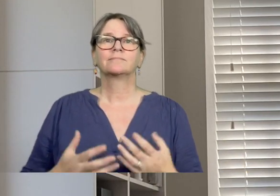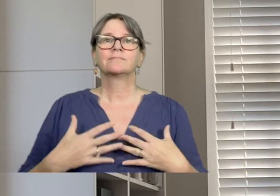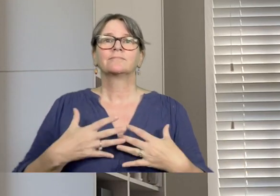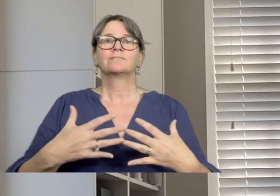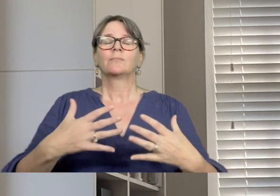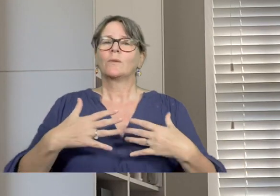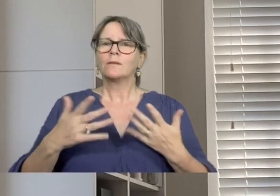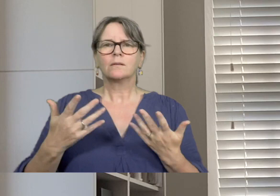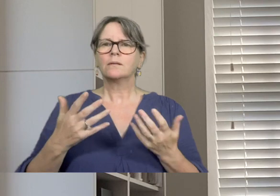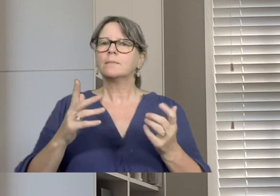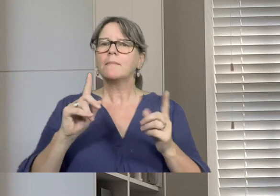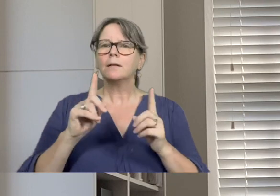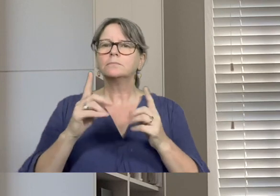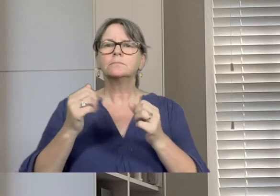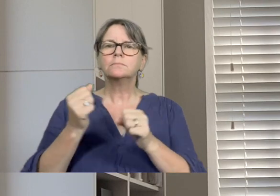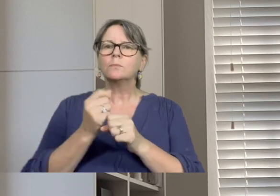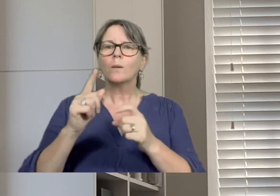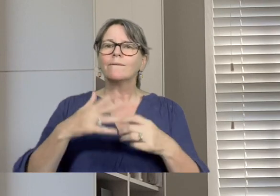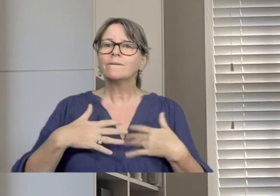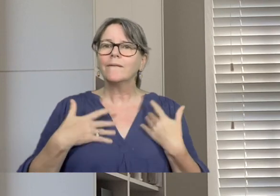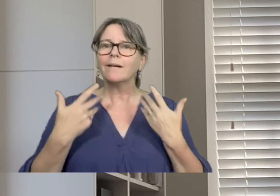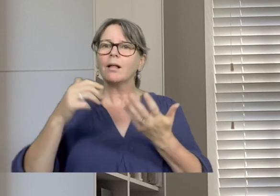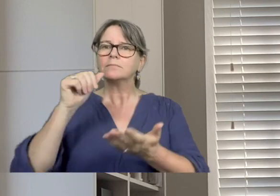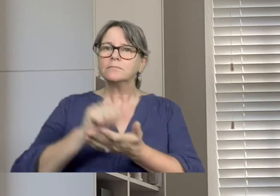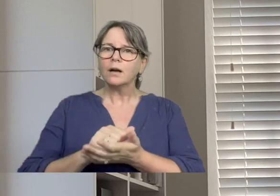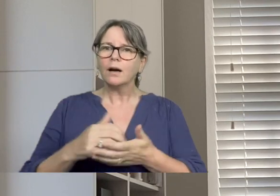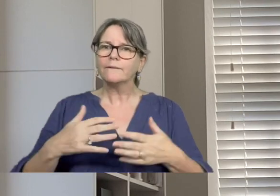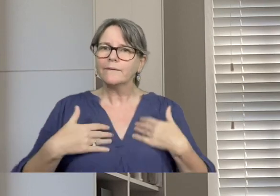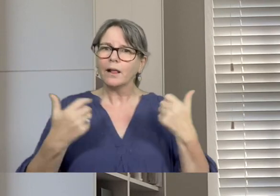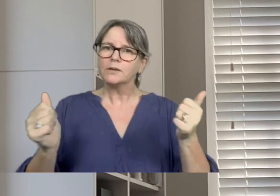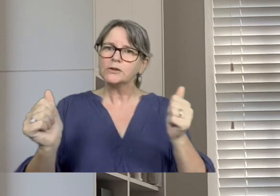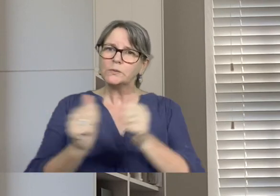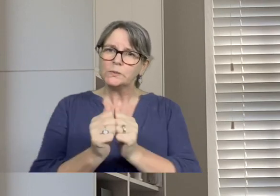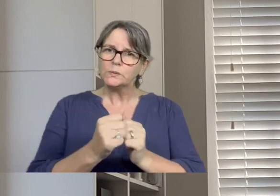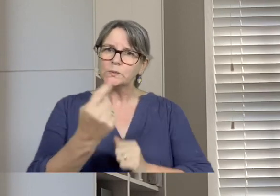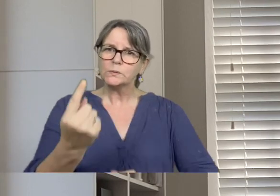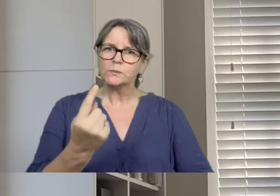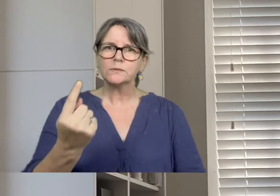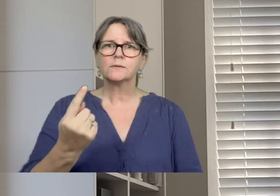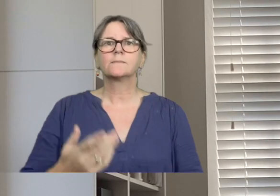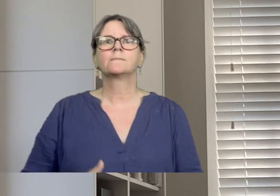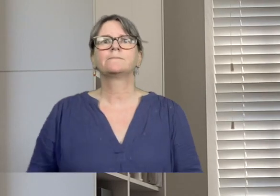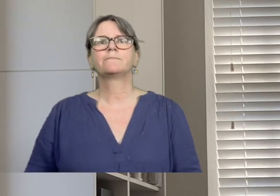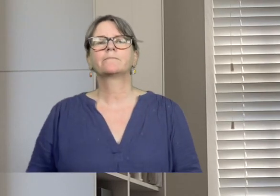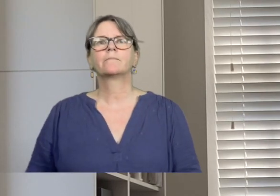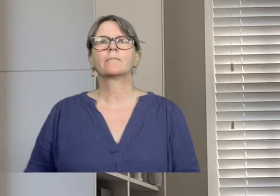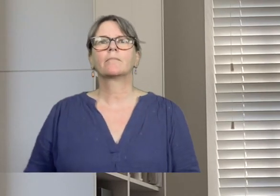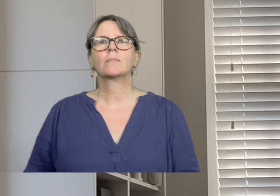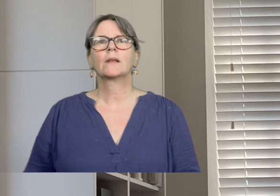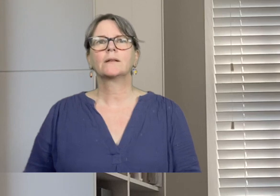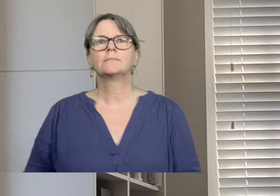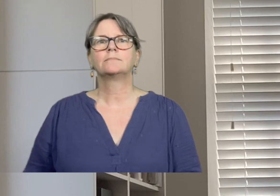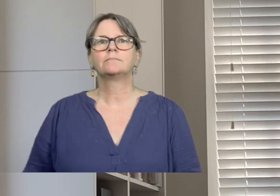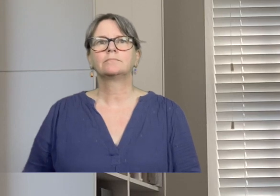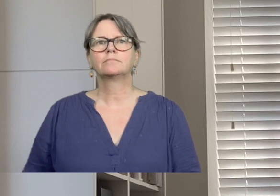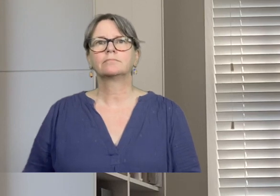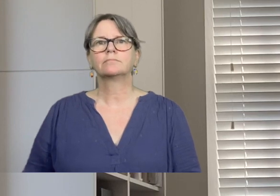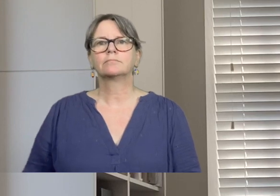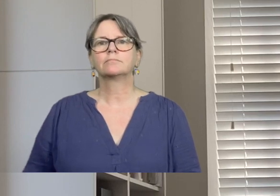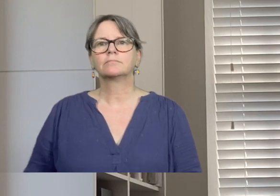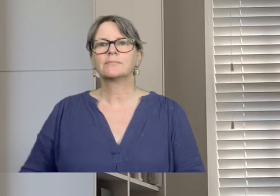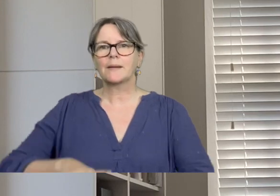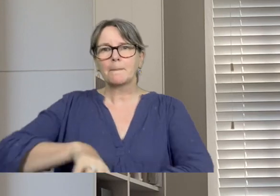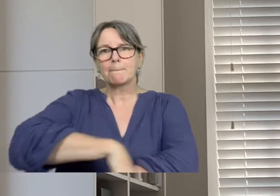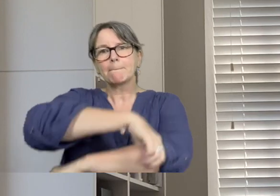reaching out and away. Whatever feels good for you, and I would suggest staying there. You can also do a bit of a jumper stretch where you cross